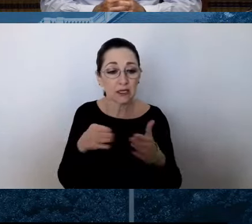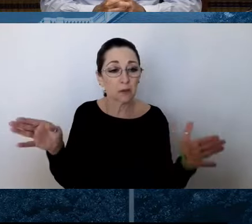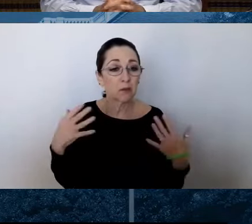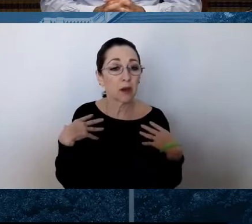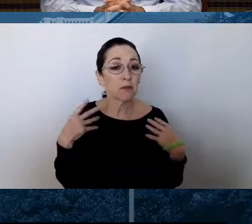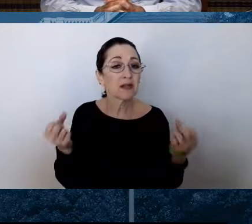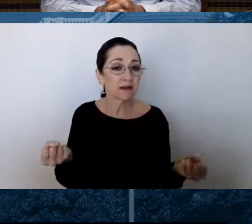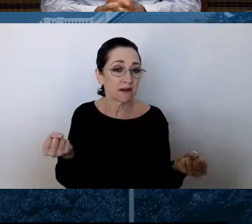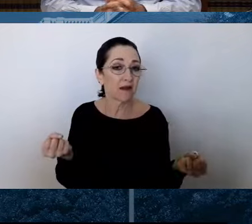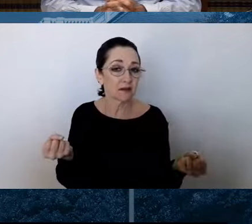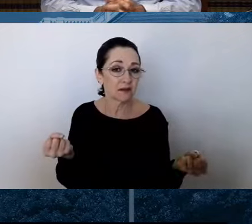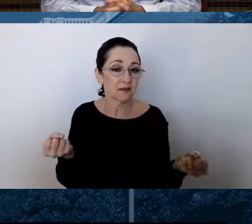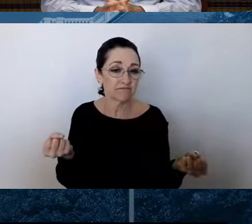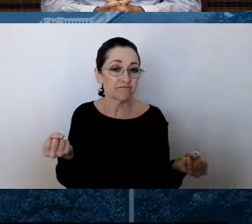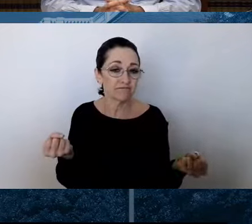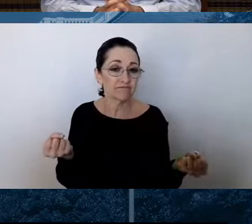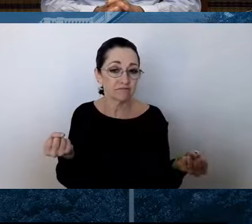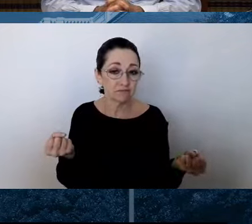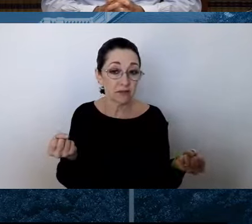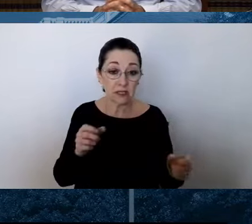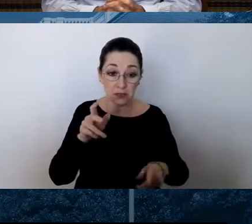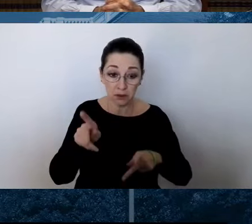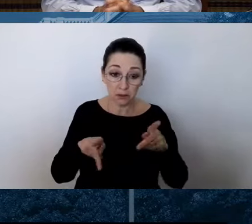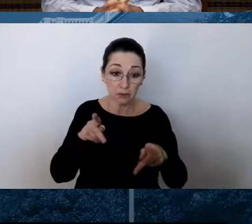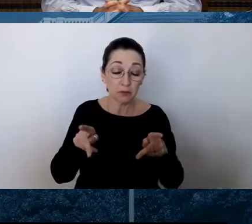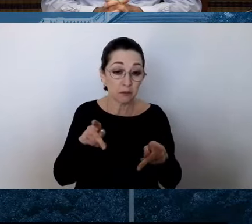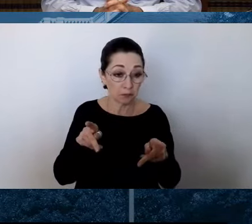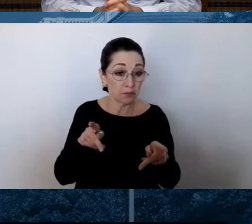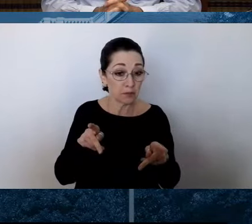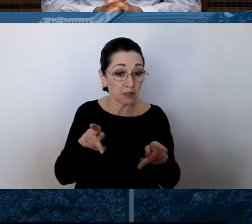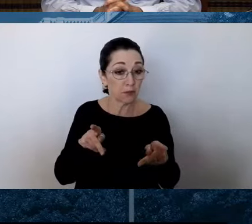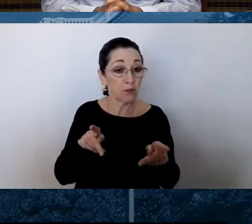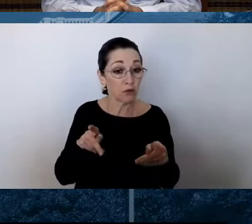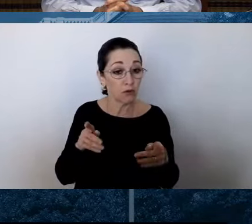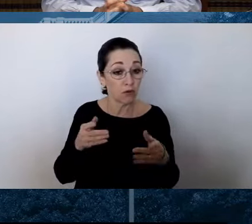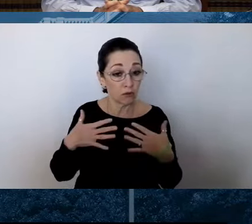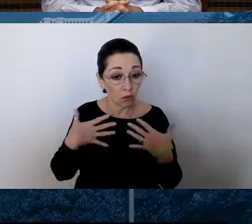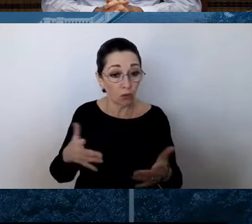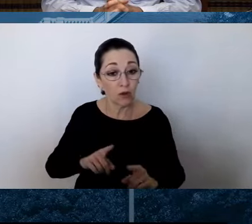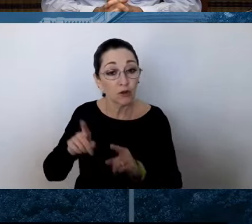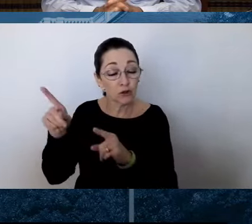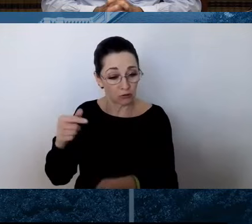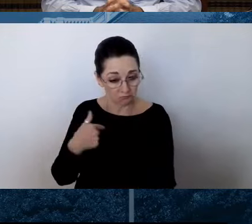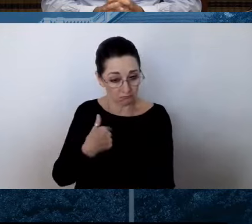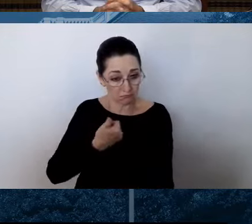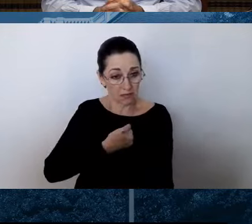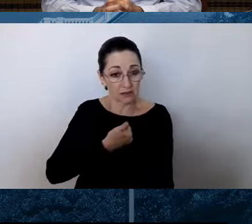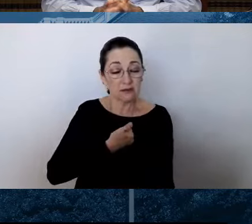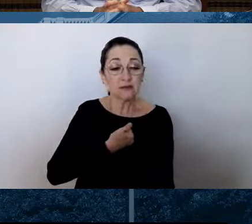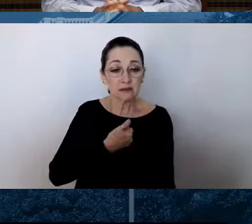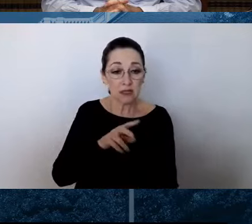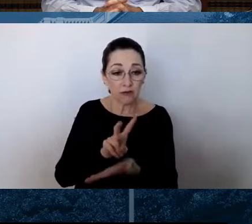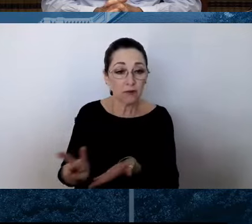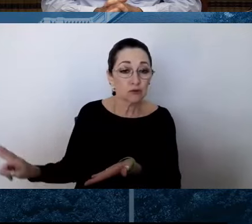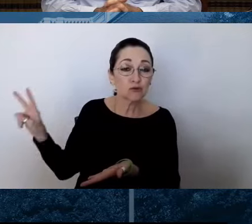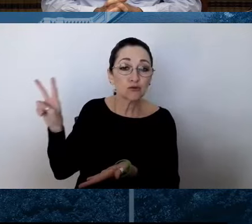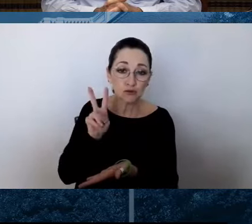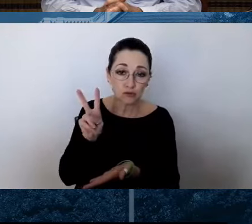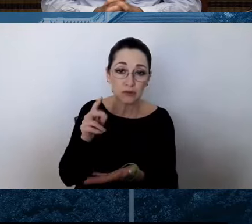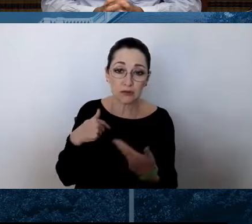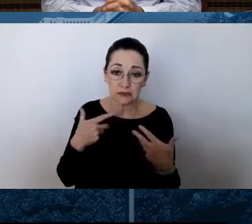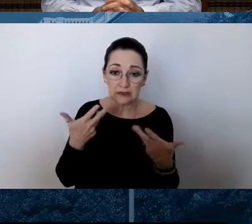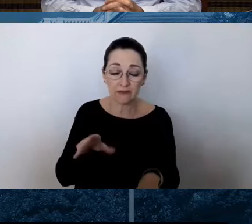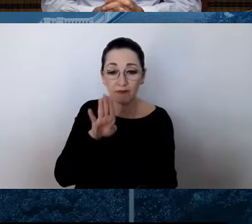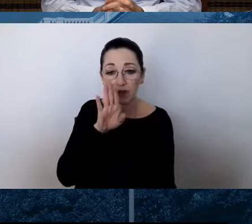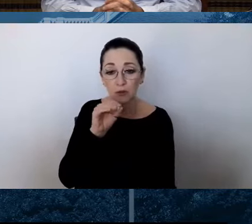not doing as well with boosters. I got my booster a couple weeks ago to demonstrate that this is a good thing